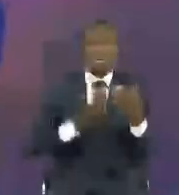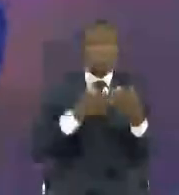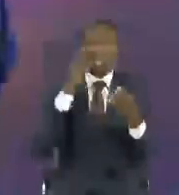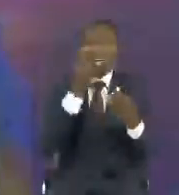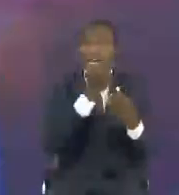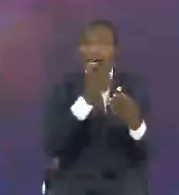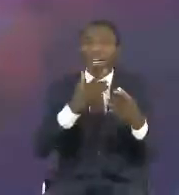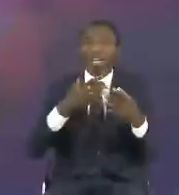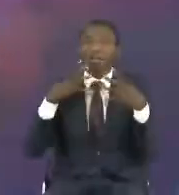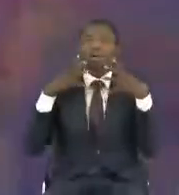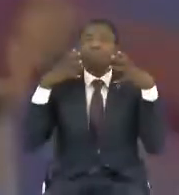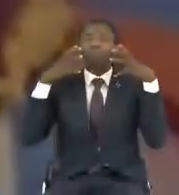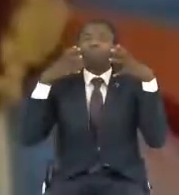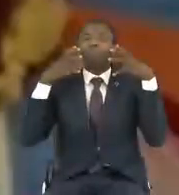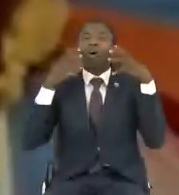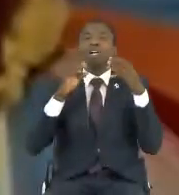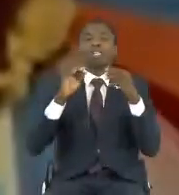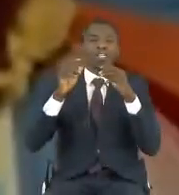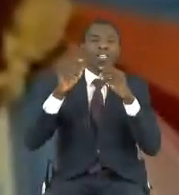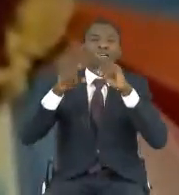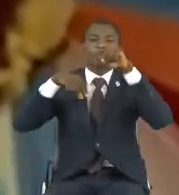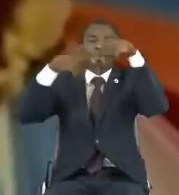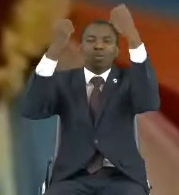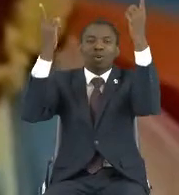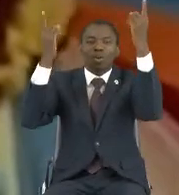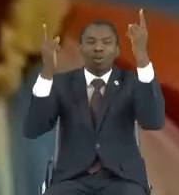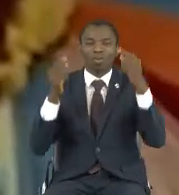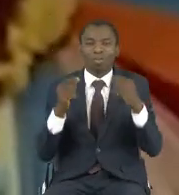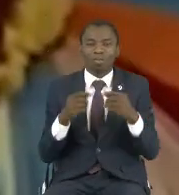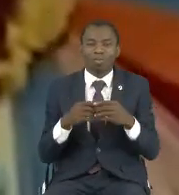goiter was gone.